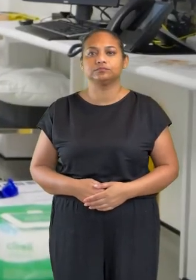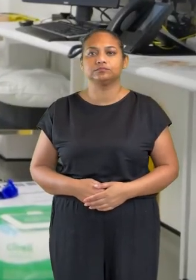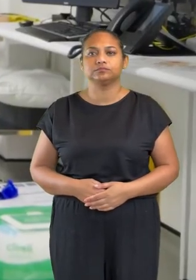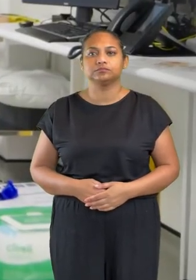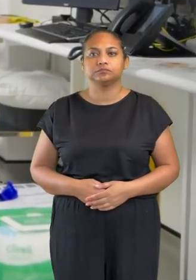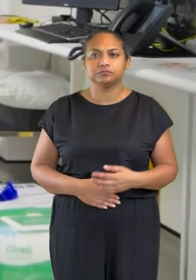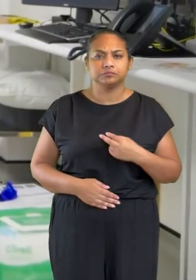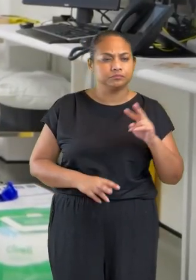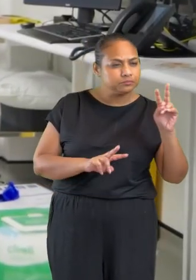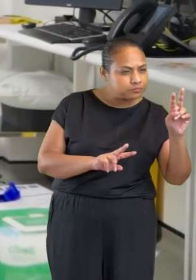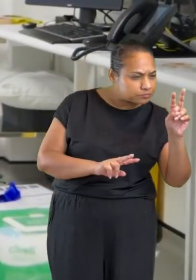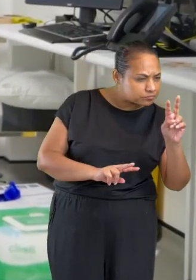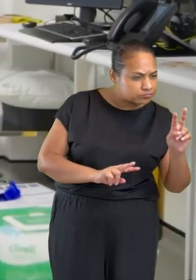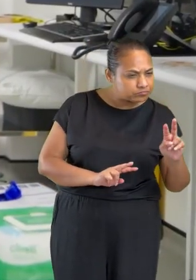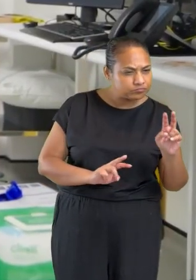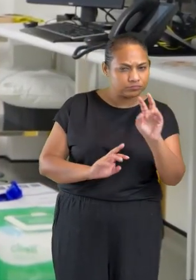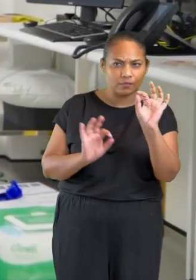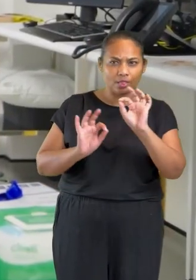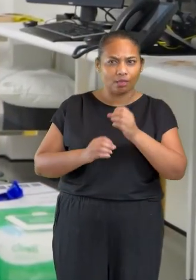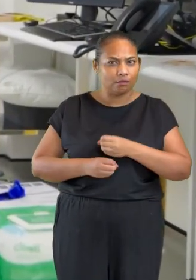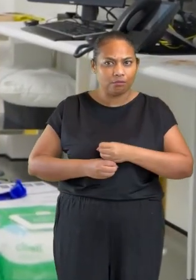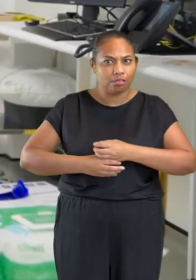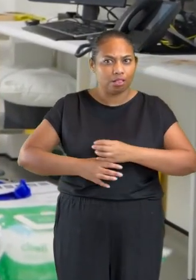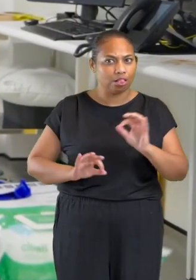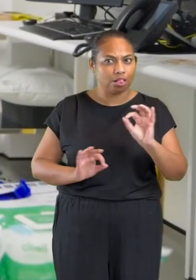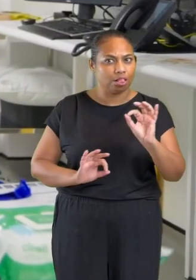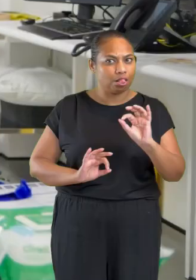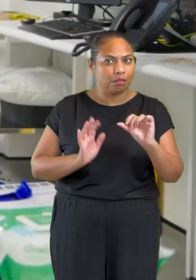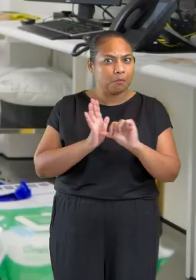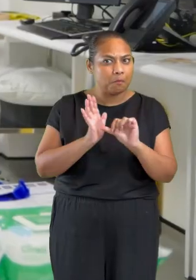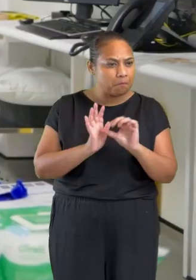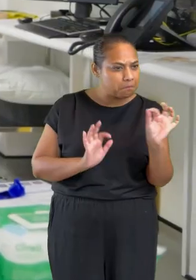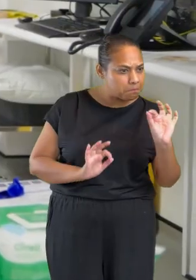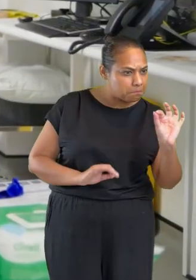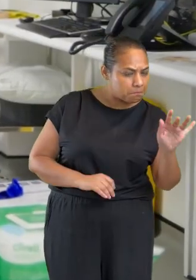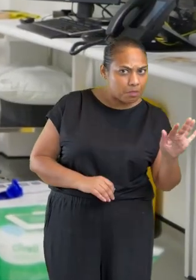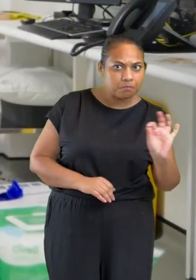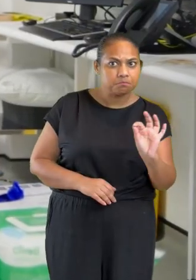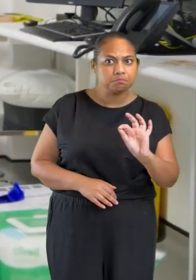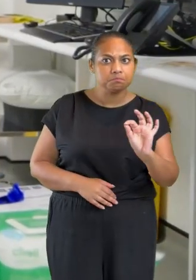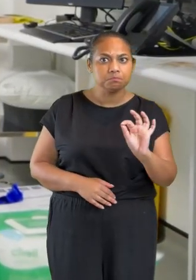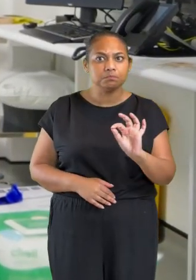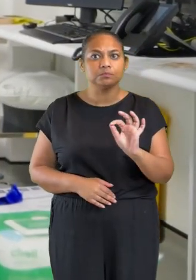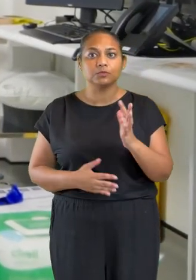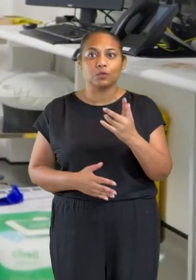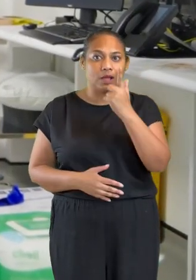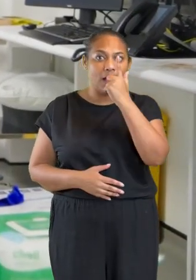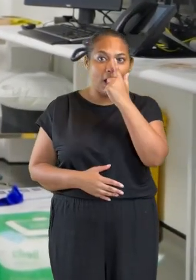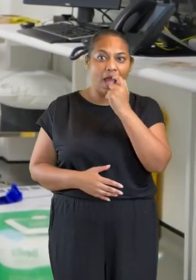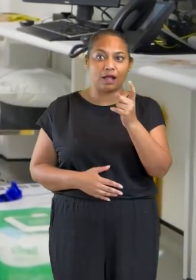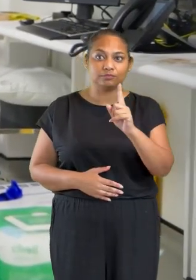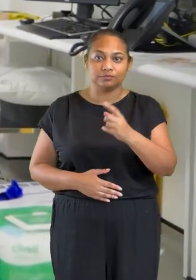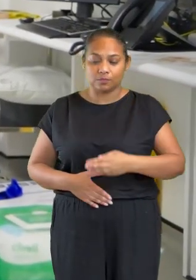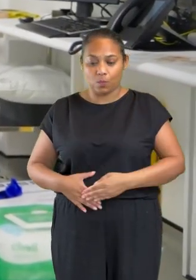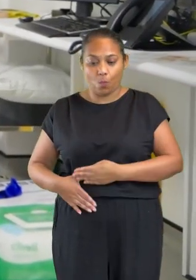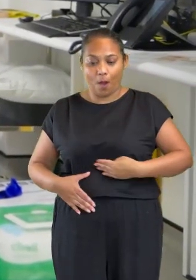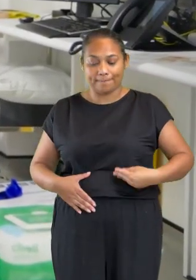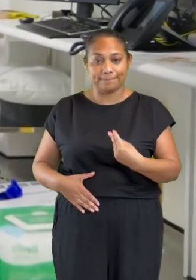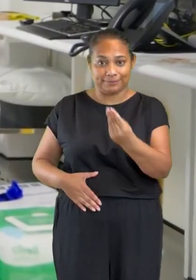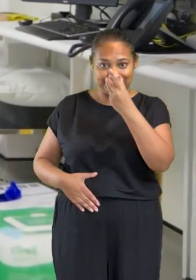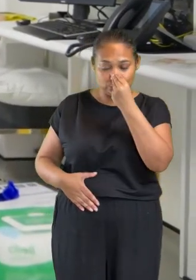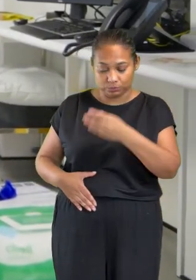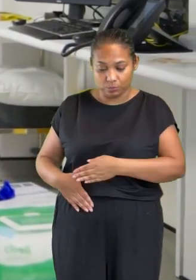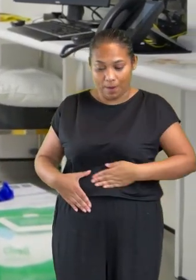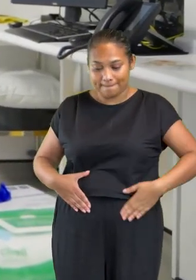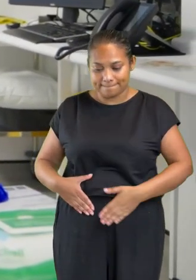Everything looks absolutely fine. There don't seem to be any problems with an aneurysm there. If you'd like to take the tissue and just give yourself